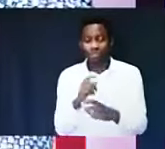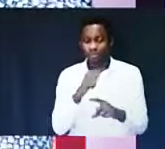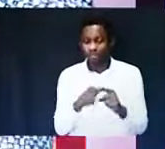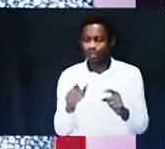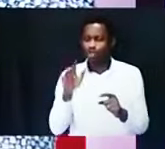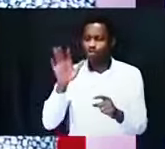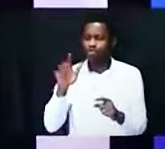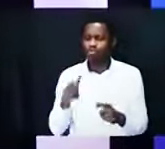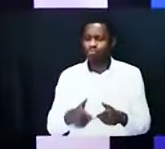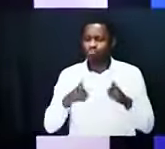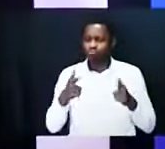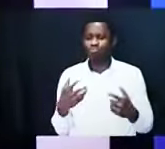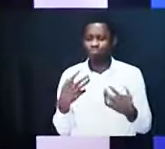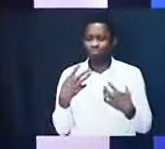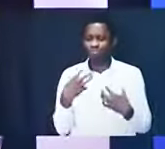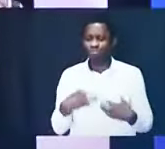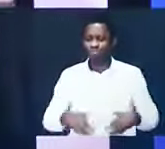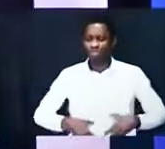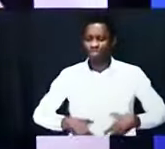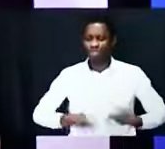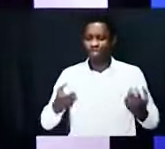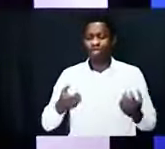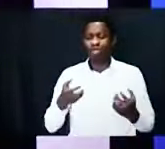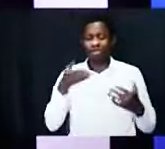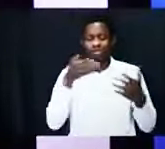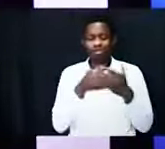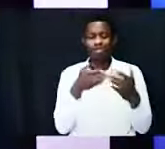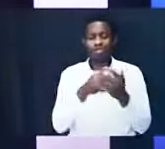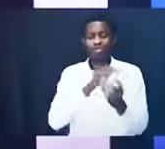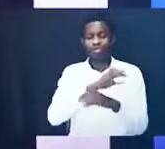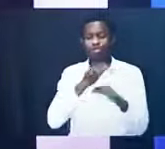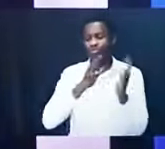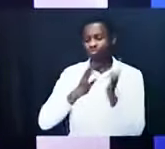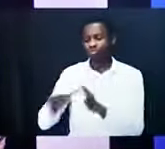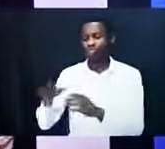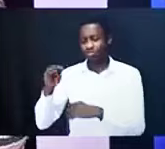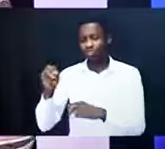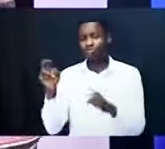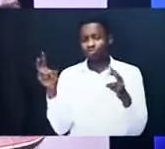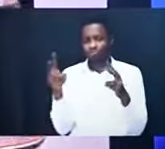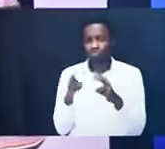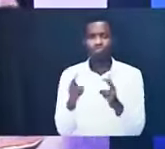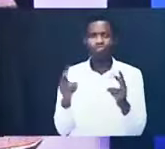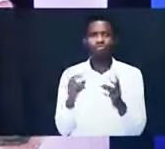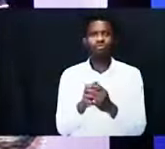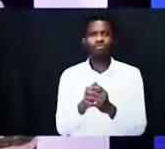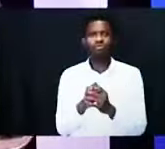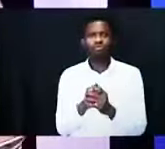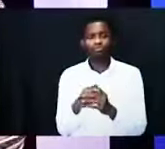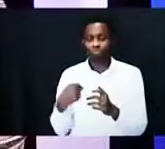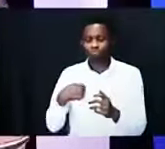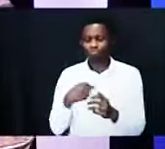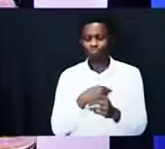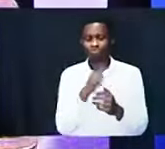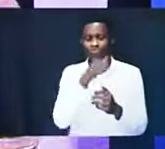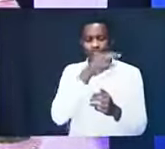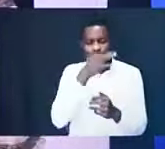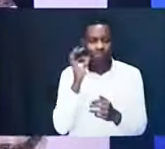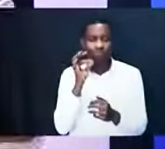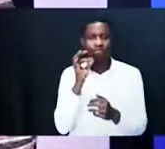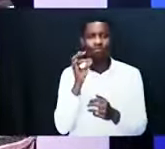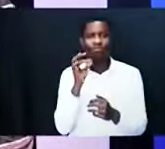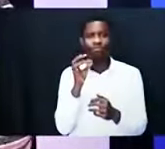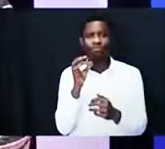anger is against all who forsake him. So we fasted